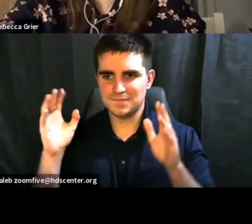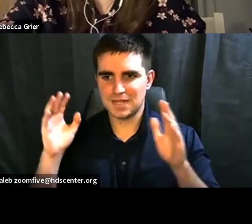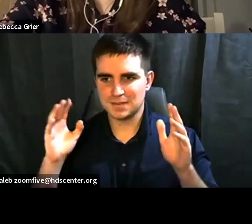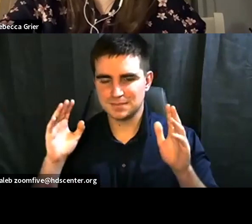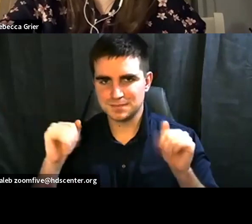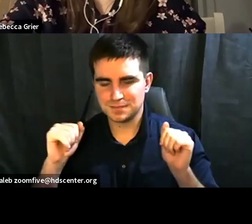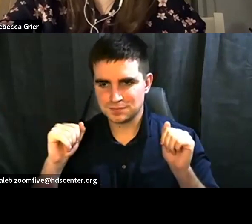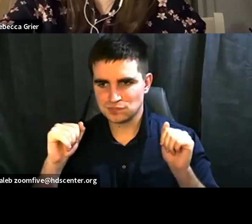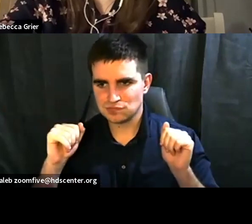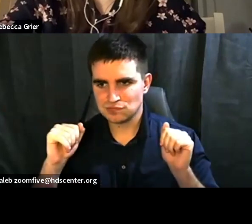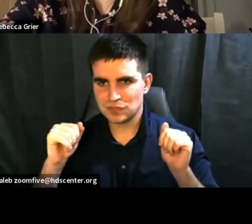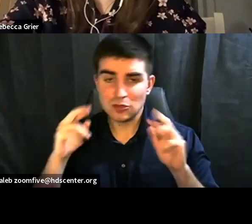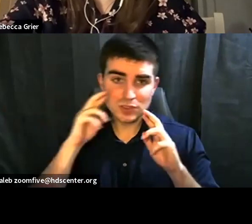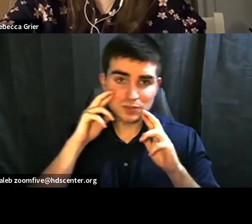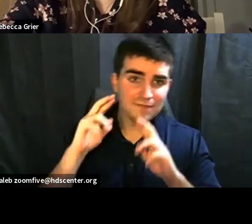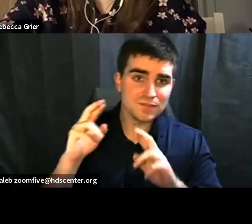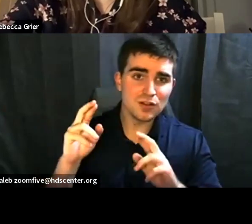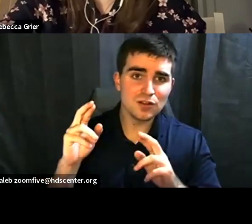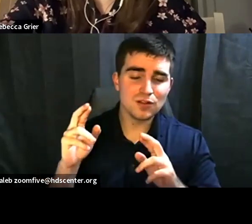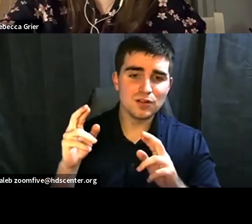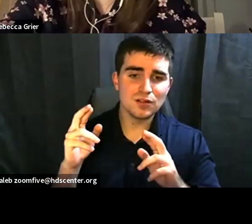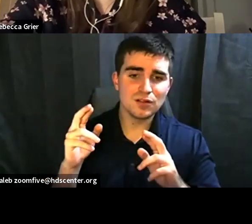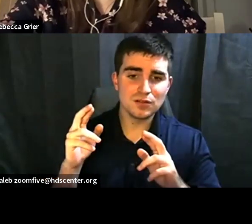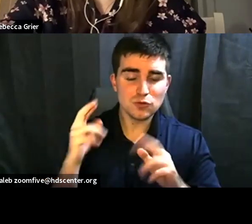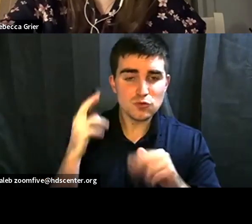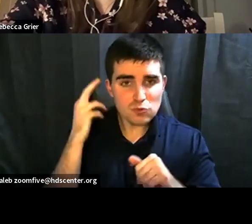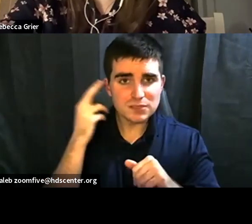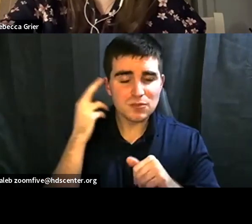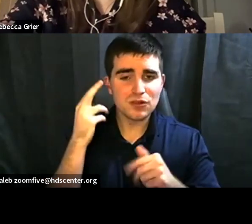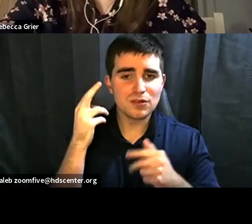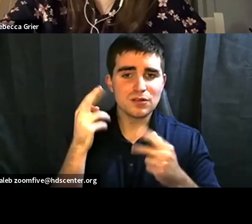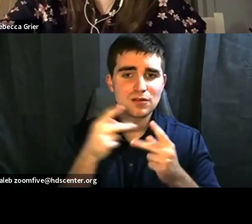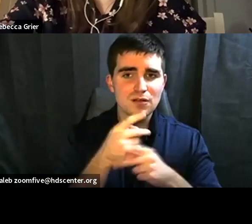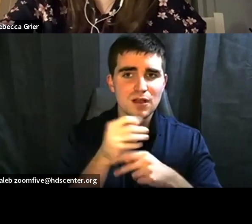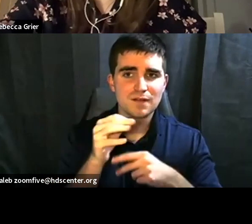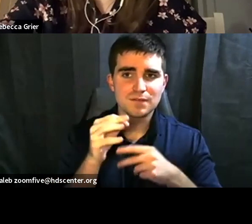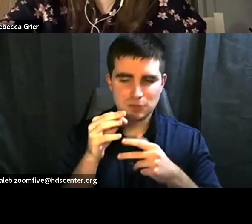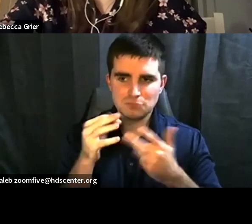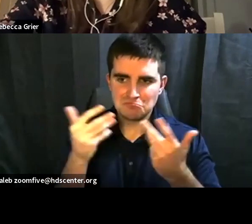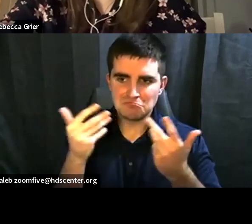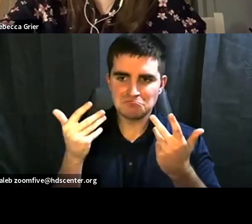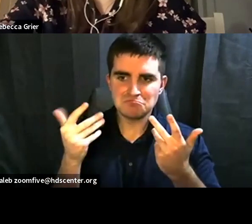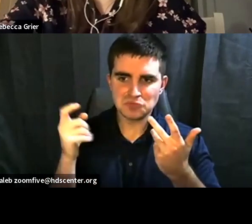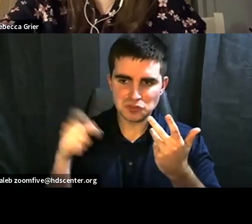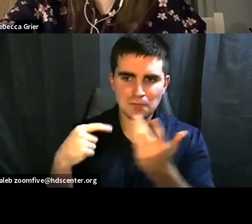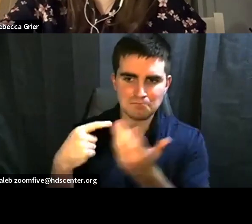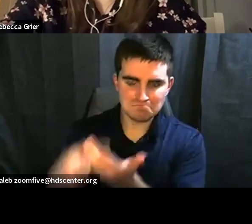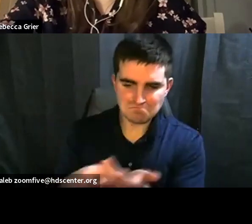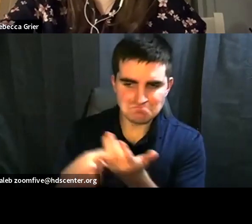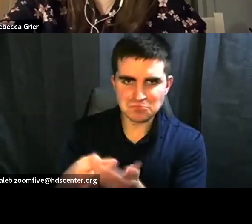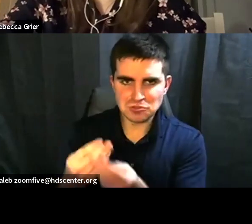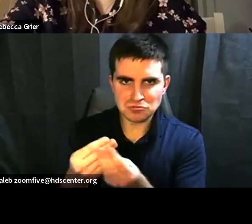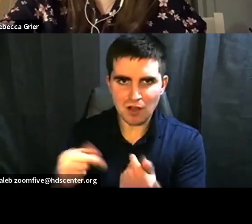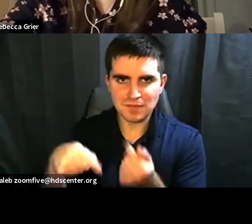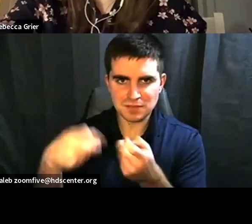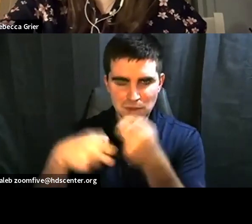kind of respectful, reasonable kind of let's solve this problem from a pragmatic perspective